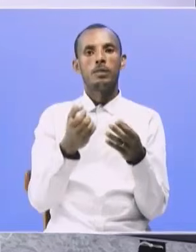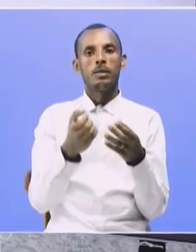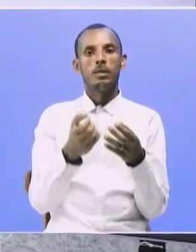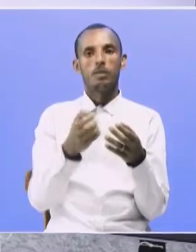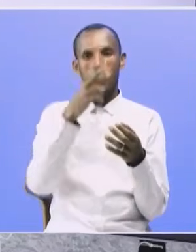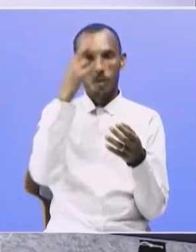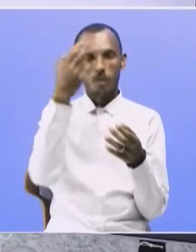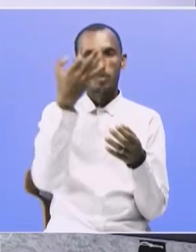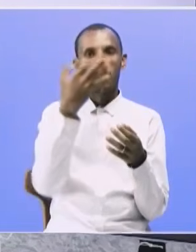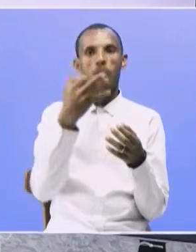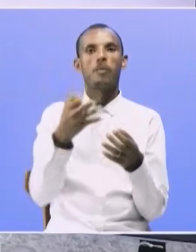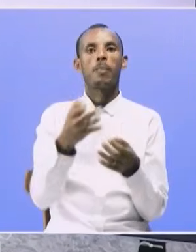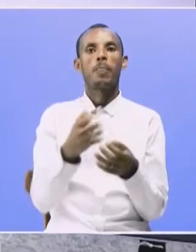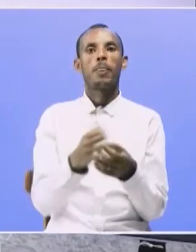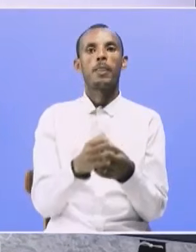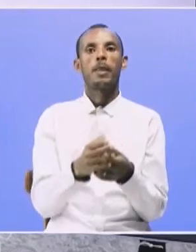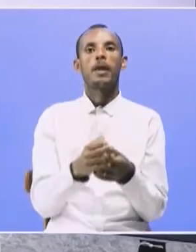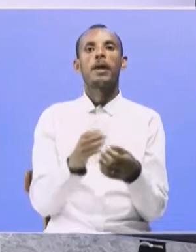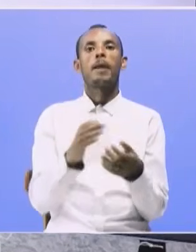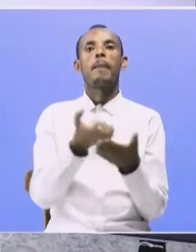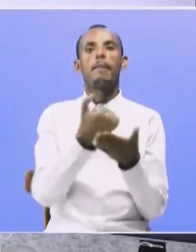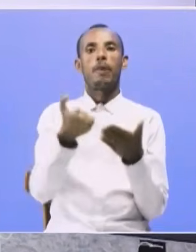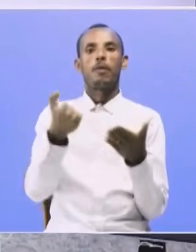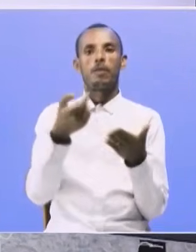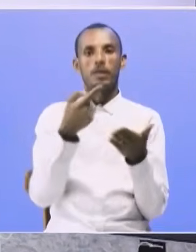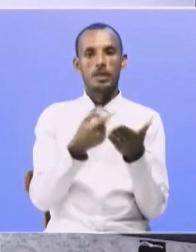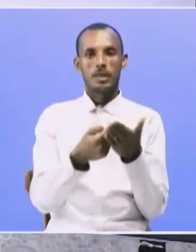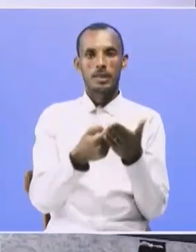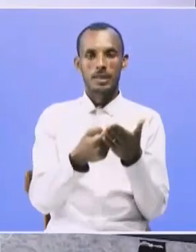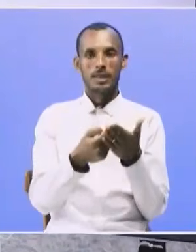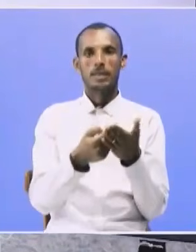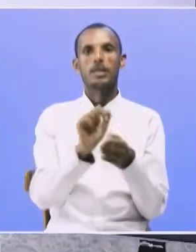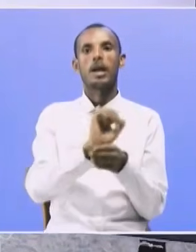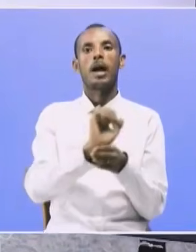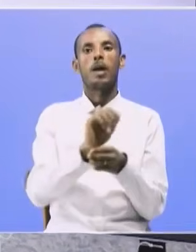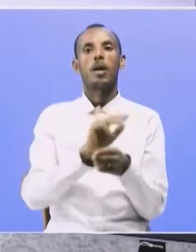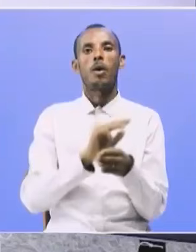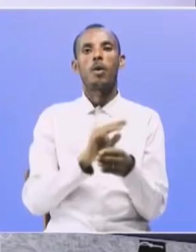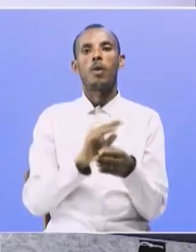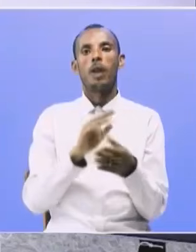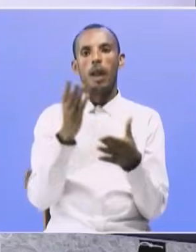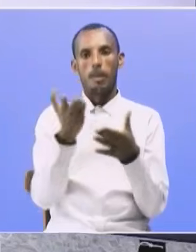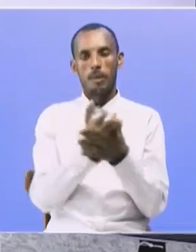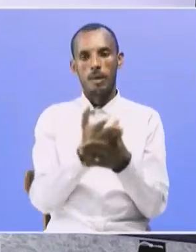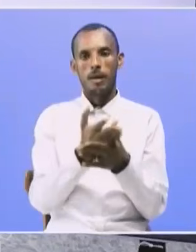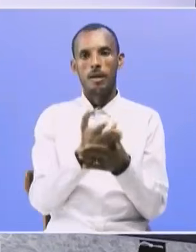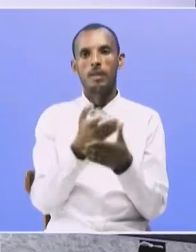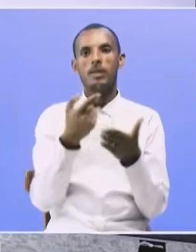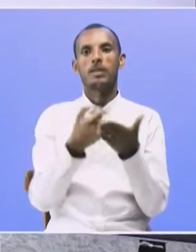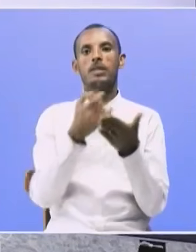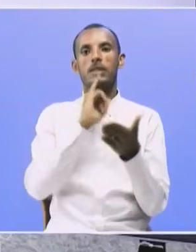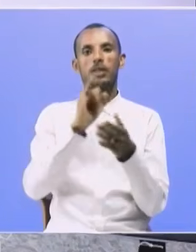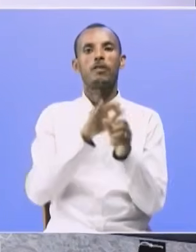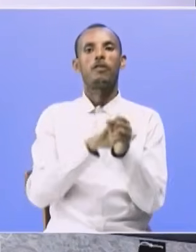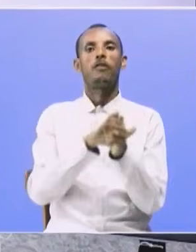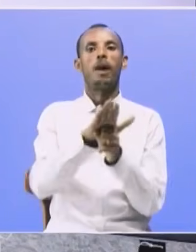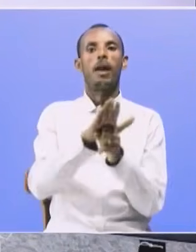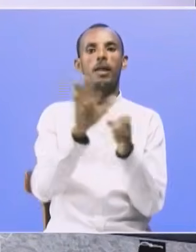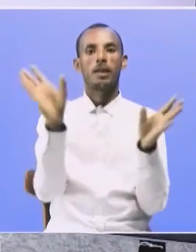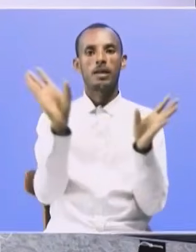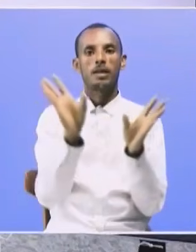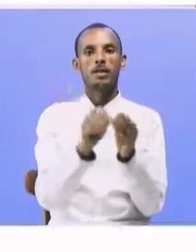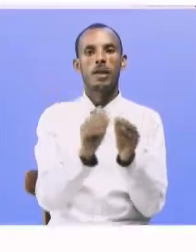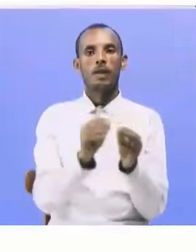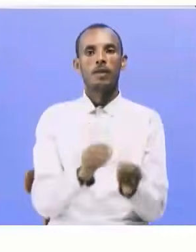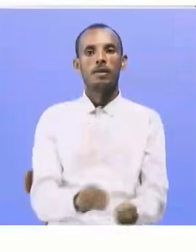because of the members of this set are limited, we call this set is finite set. So this